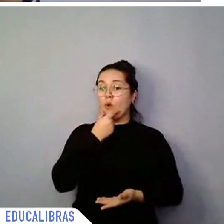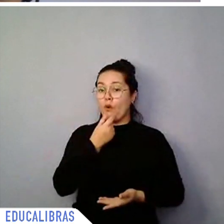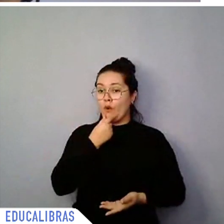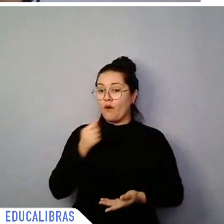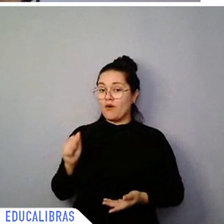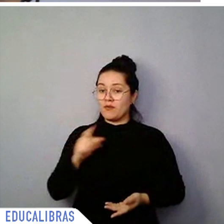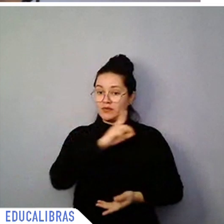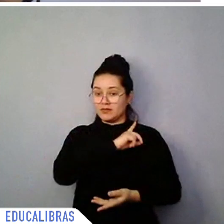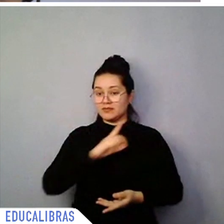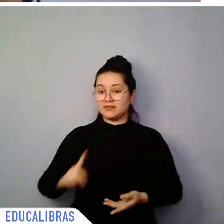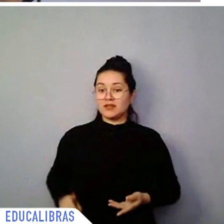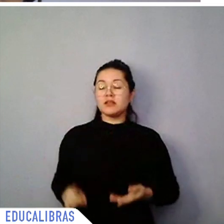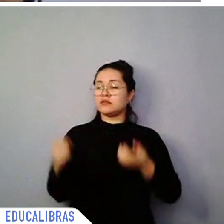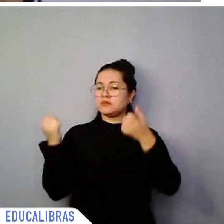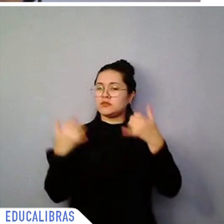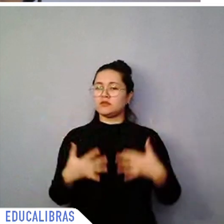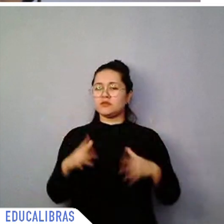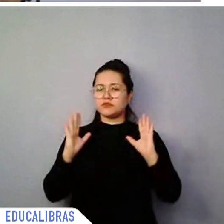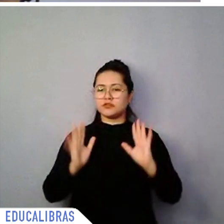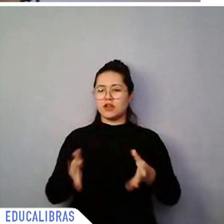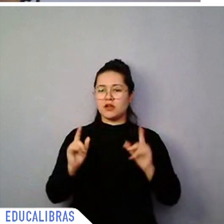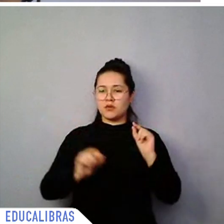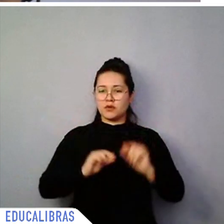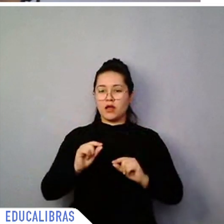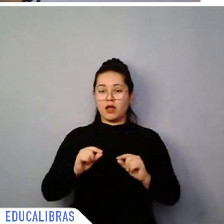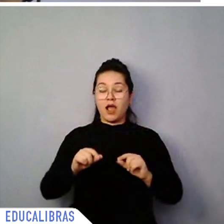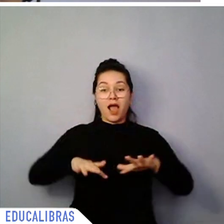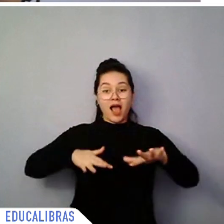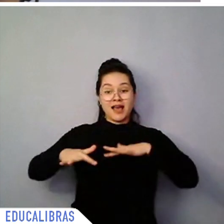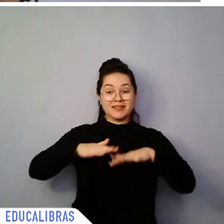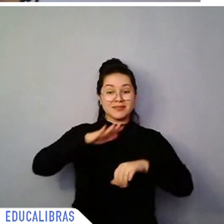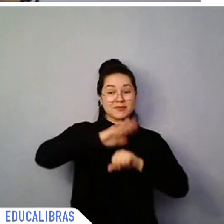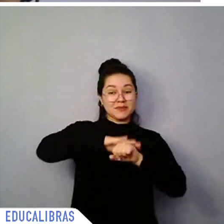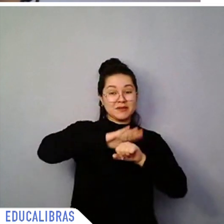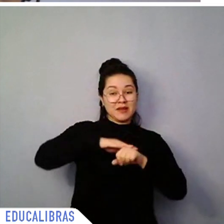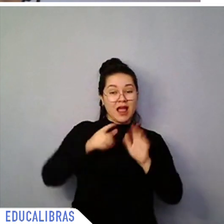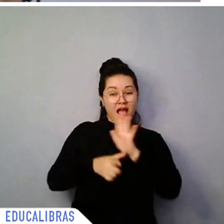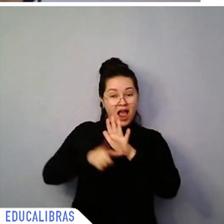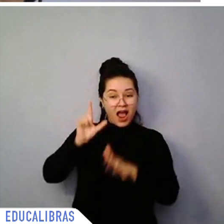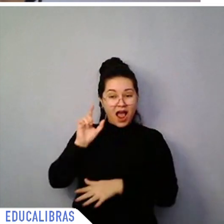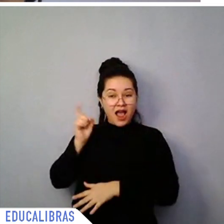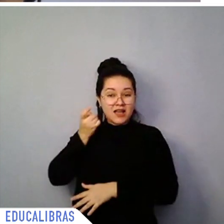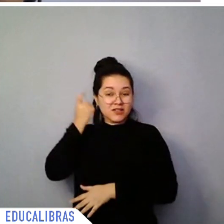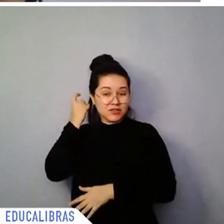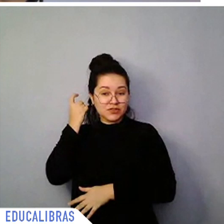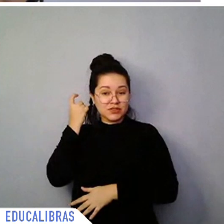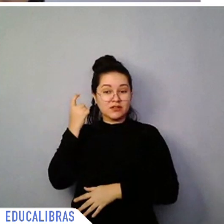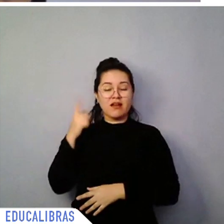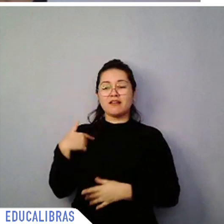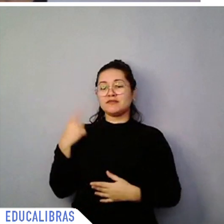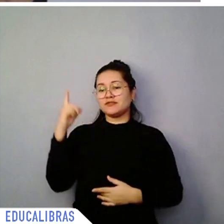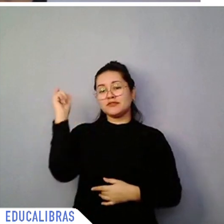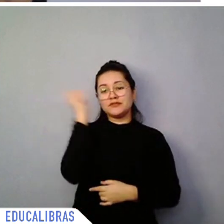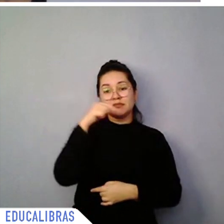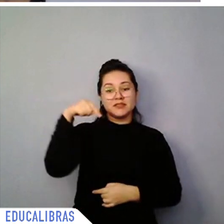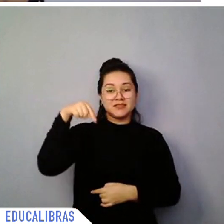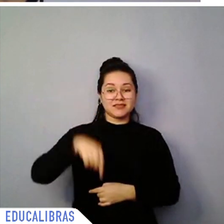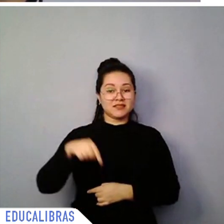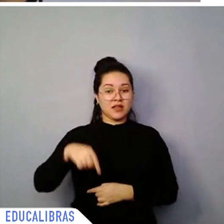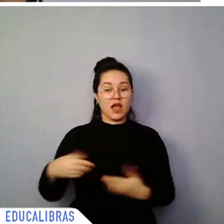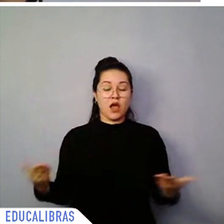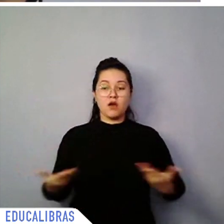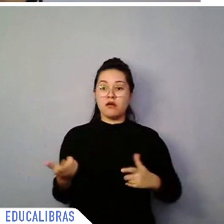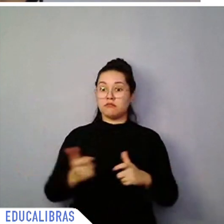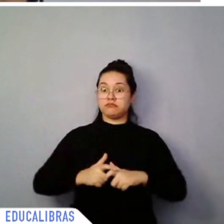Certainly, Alexandre said something very important. Without an active primary assistance in health,